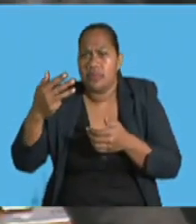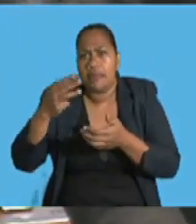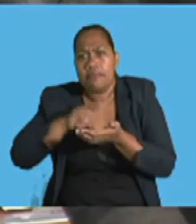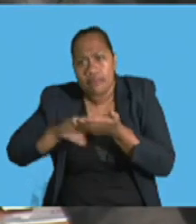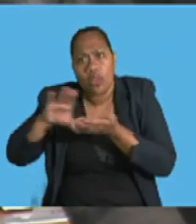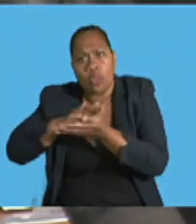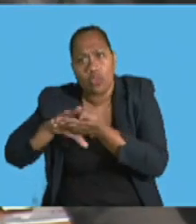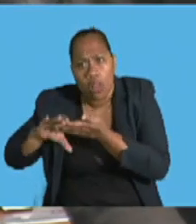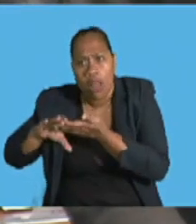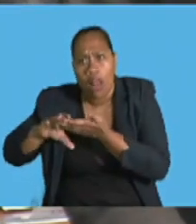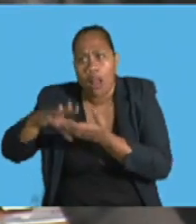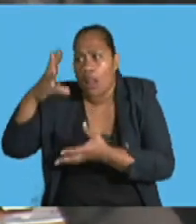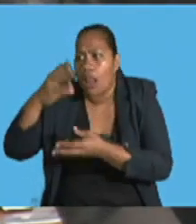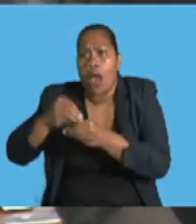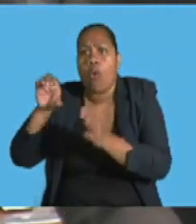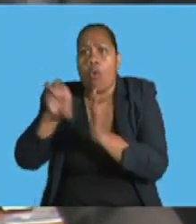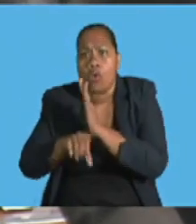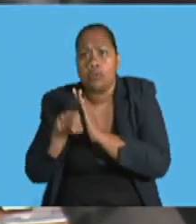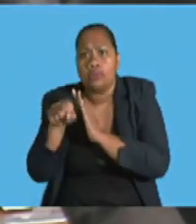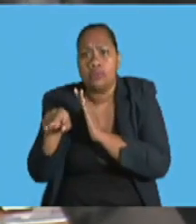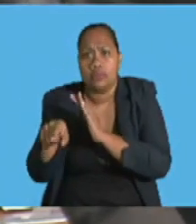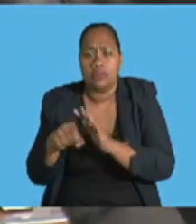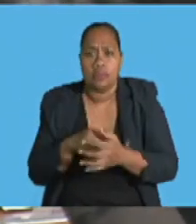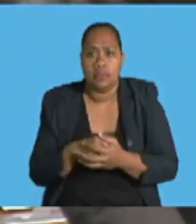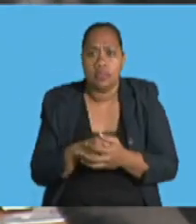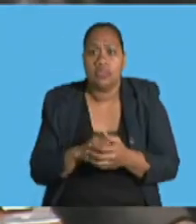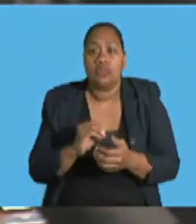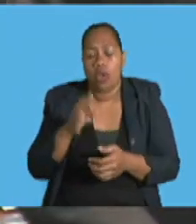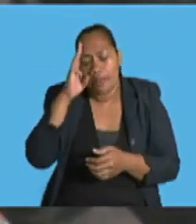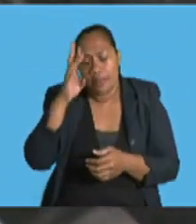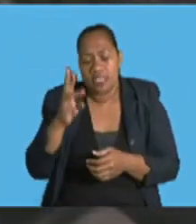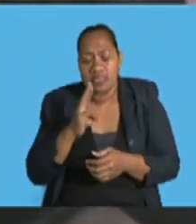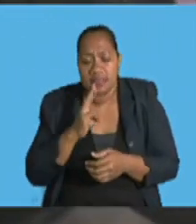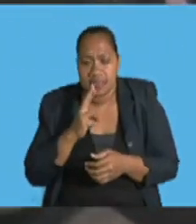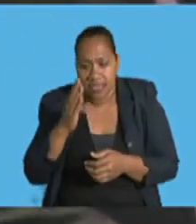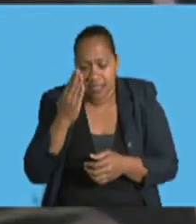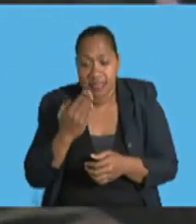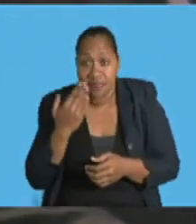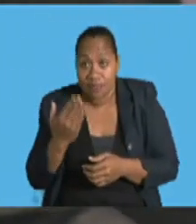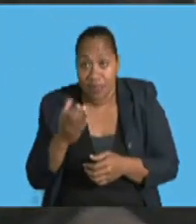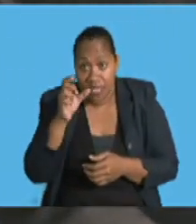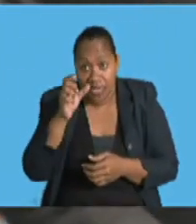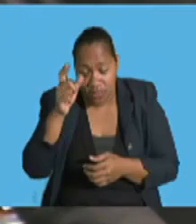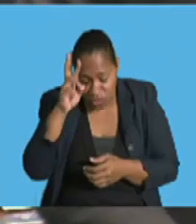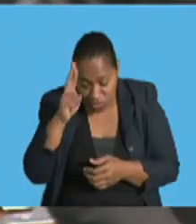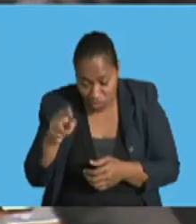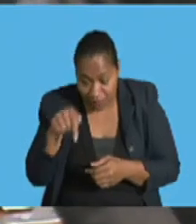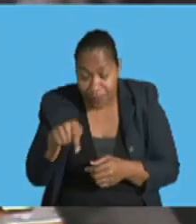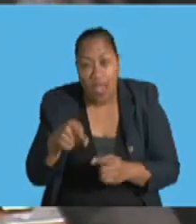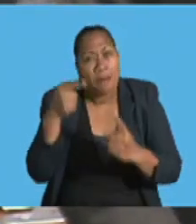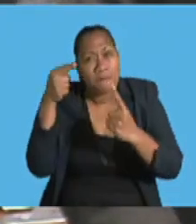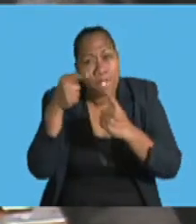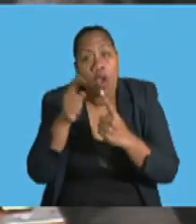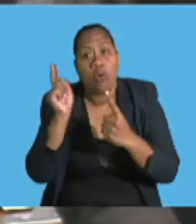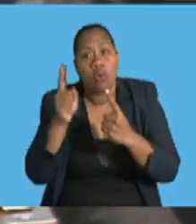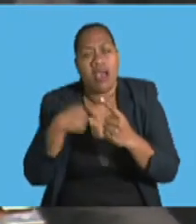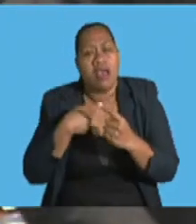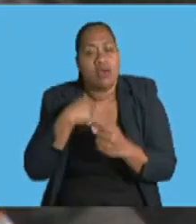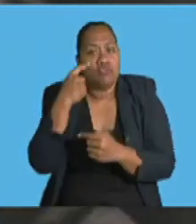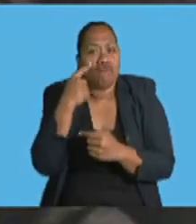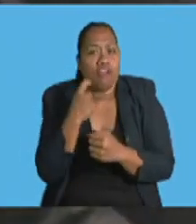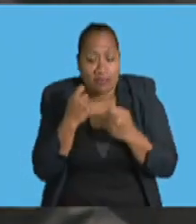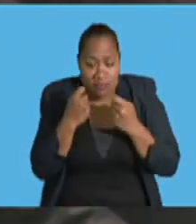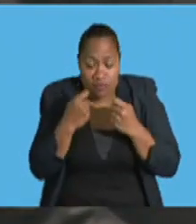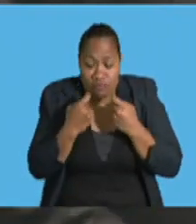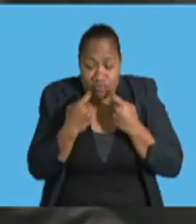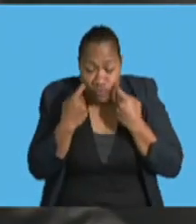Mr. Speaker, sir, this is the point I am trying to drive here as a Fijian citizen